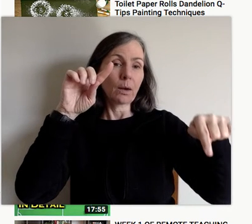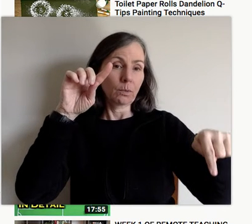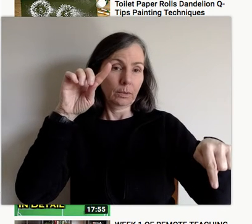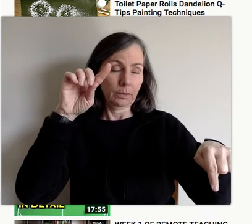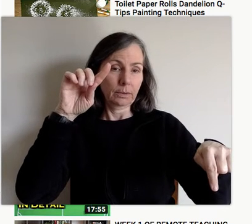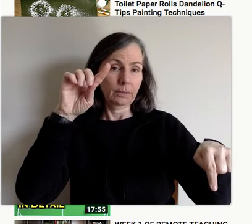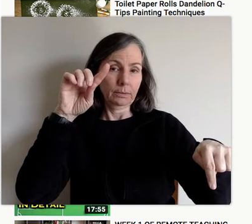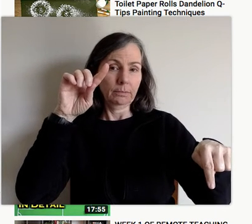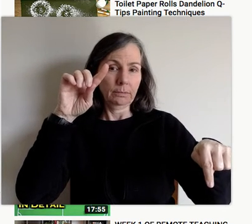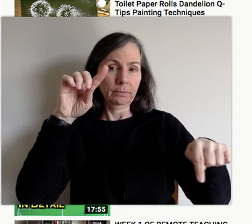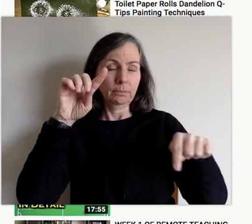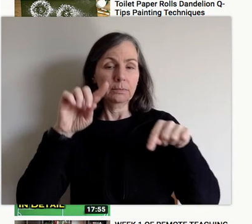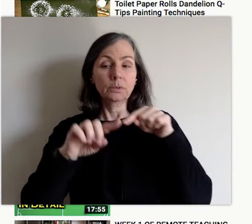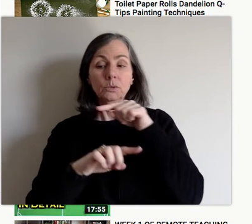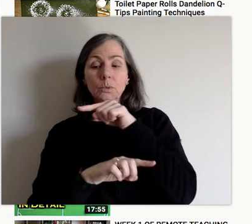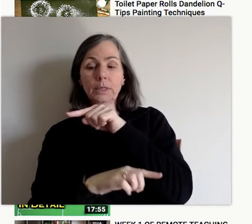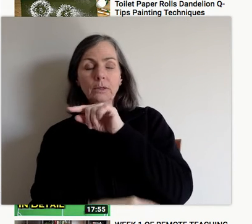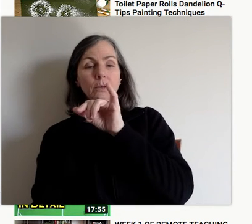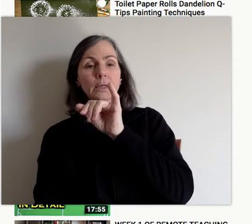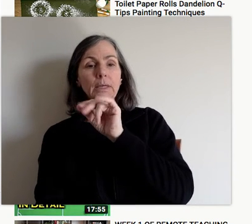decreasing.